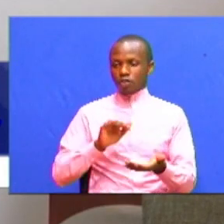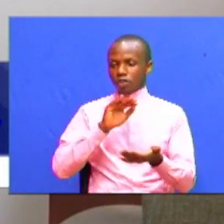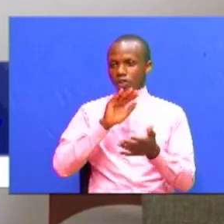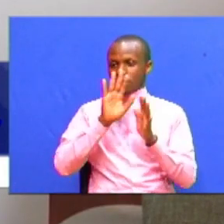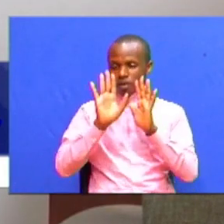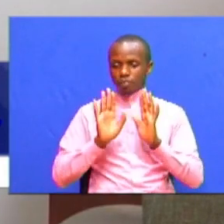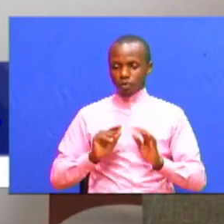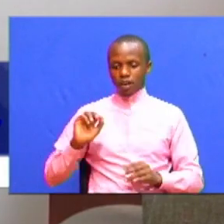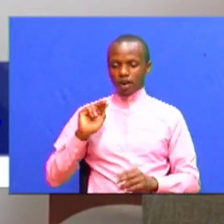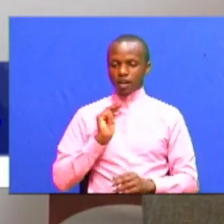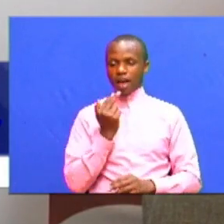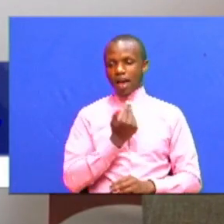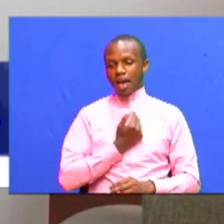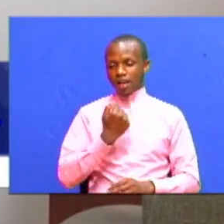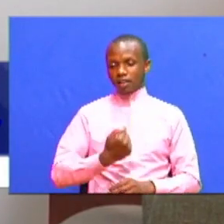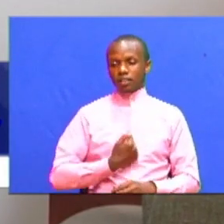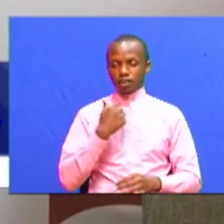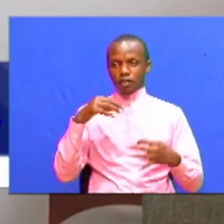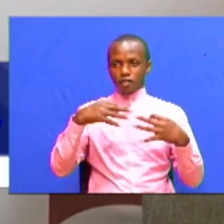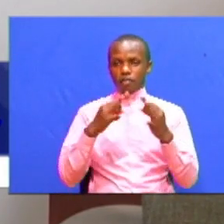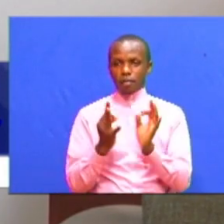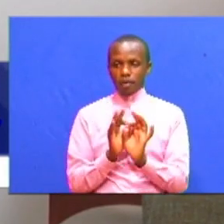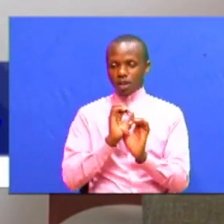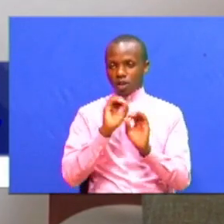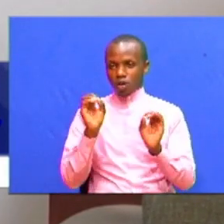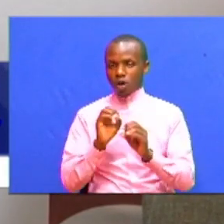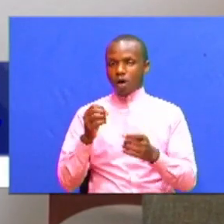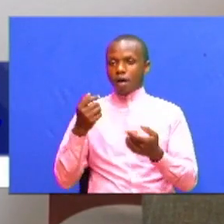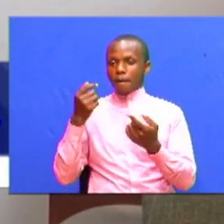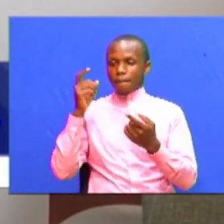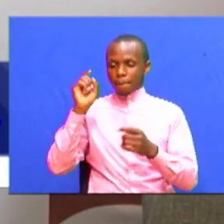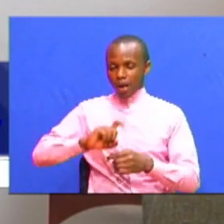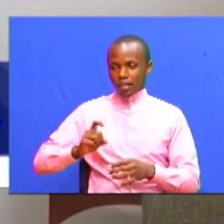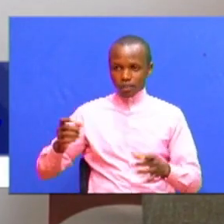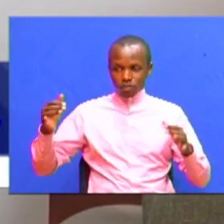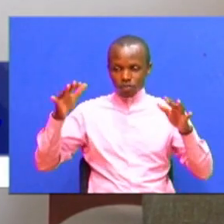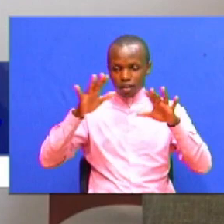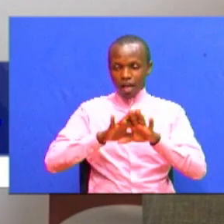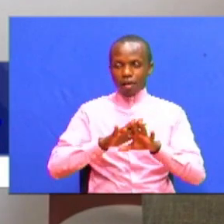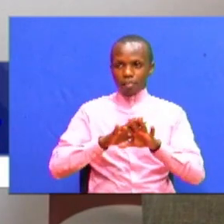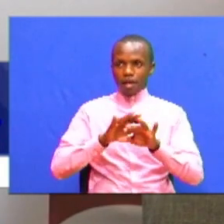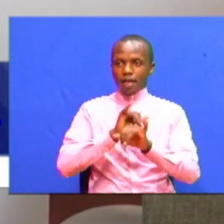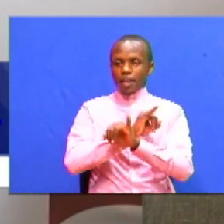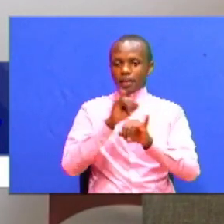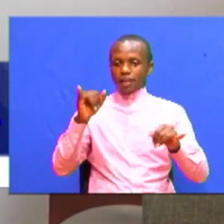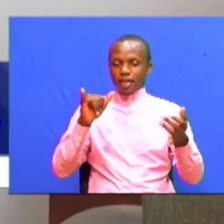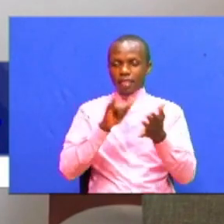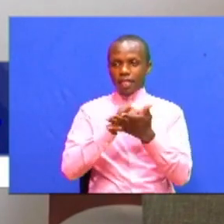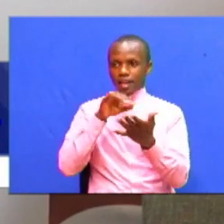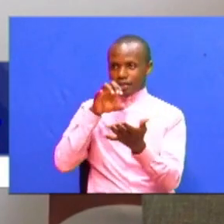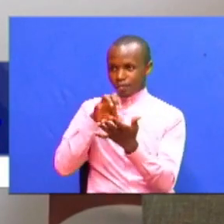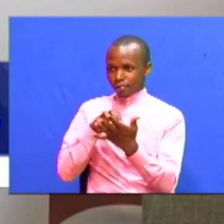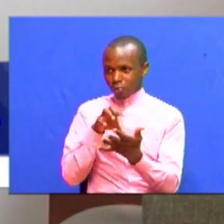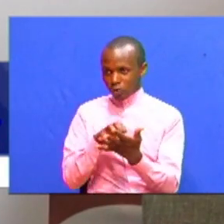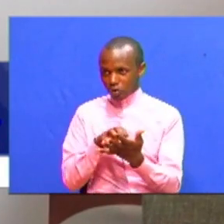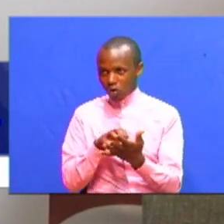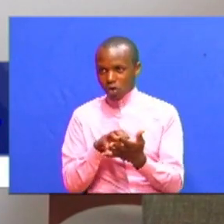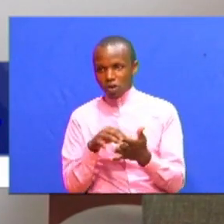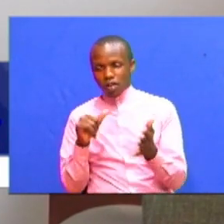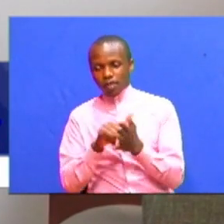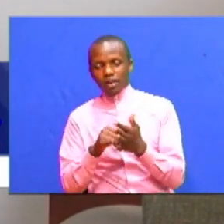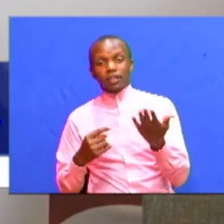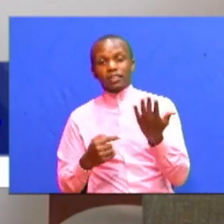our families, and that is where we must come together and brush away that notion that a technology